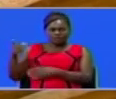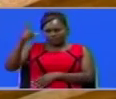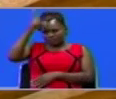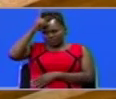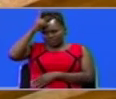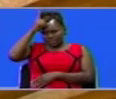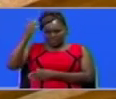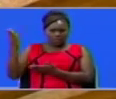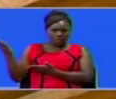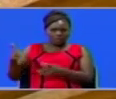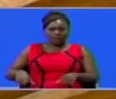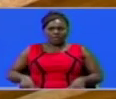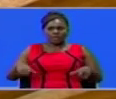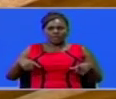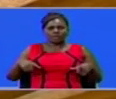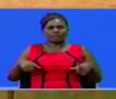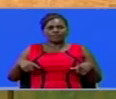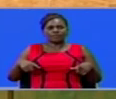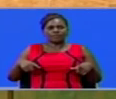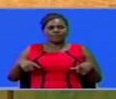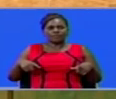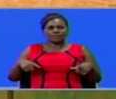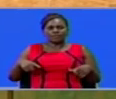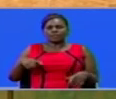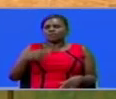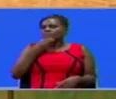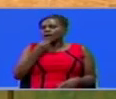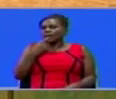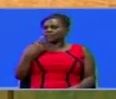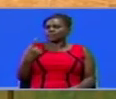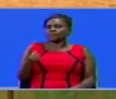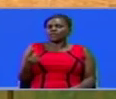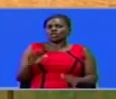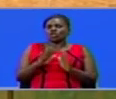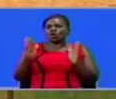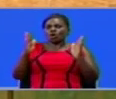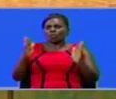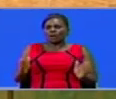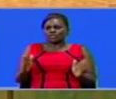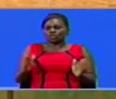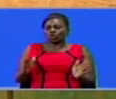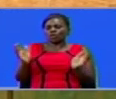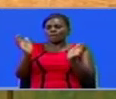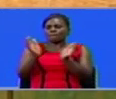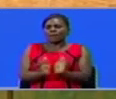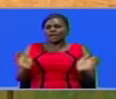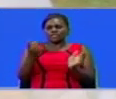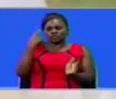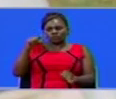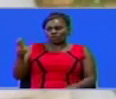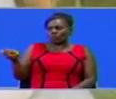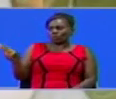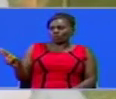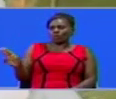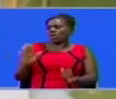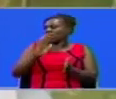in Rumuruti town where he has been recuperating. The middle-aged man says no one has been held accountable for his shooting.